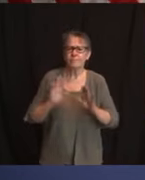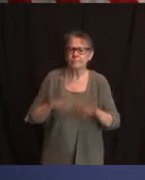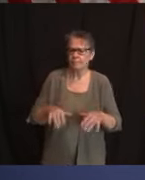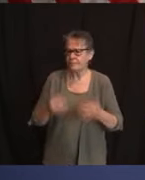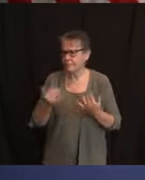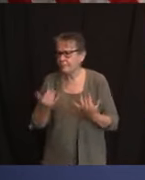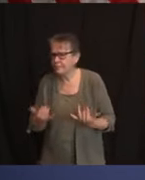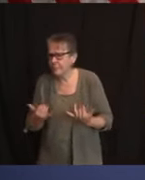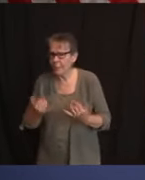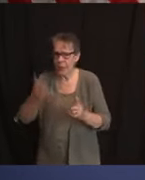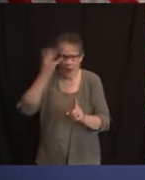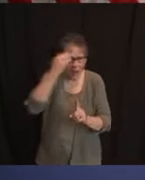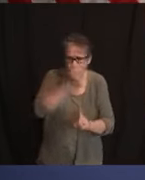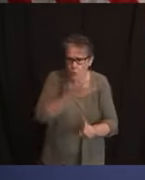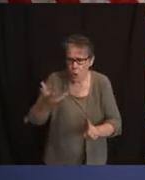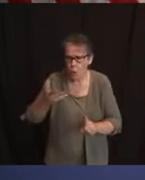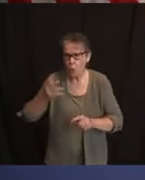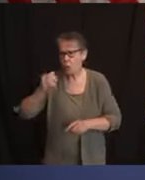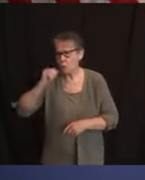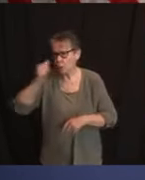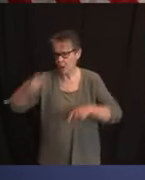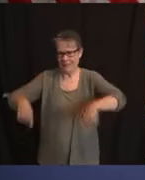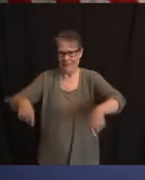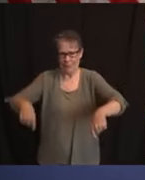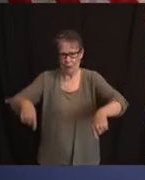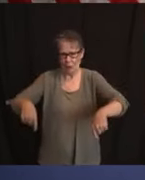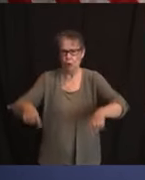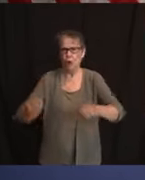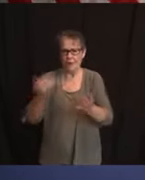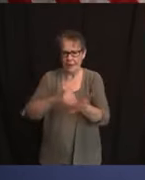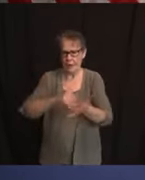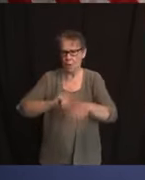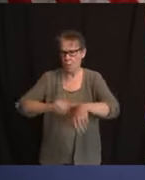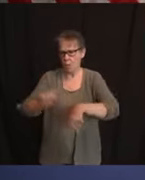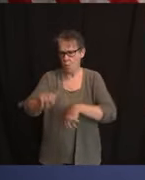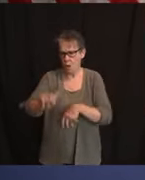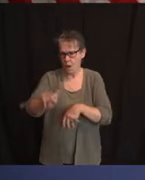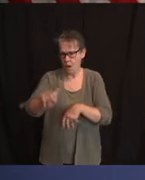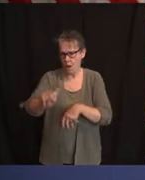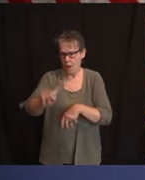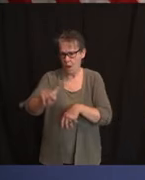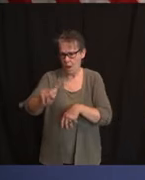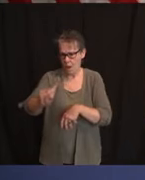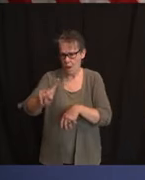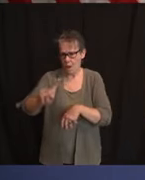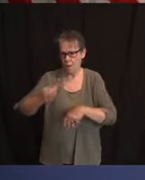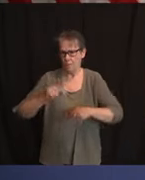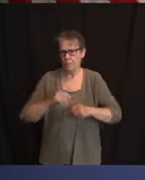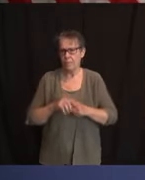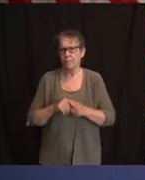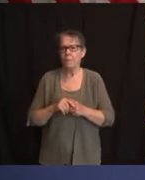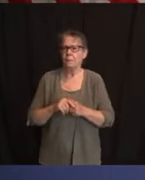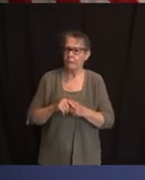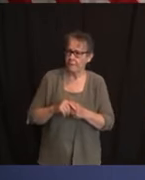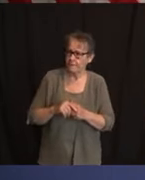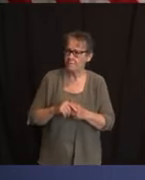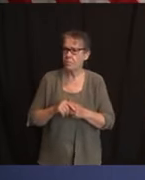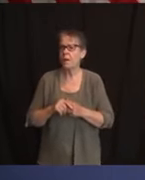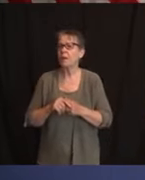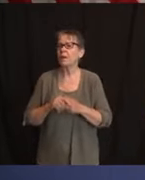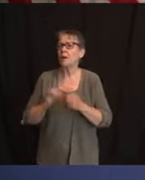at 1 o'clock. And tomorrow, we've already said this, but tomorrow will be a heavy dose of both what testing is going to look like in the